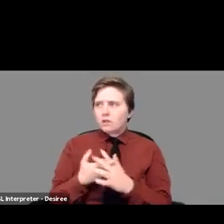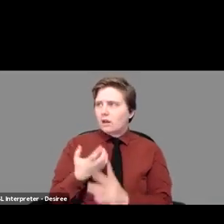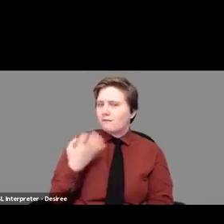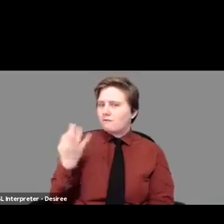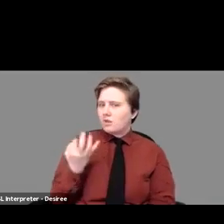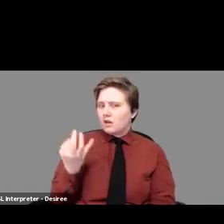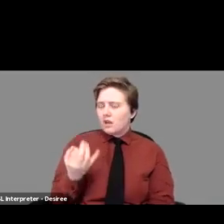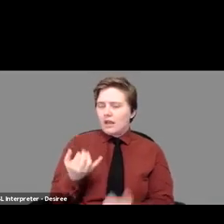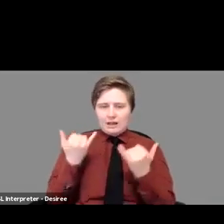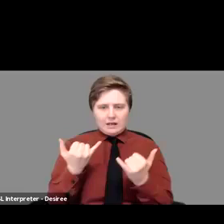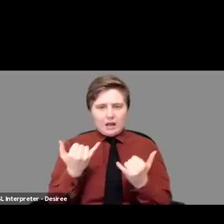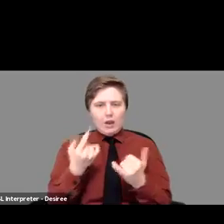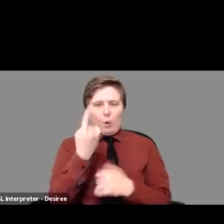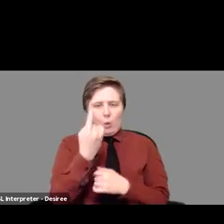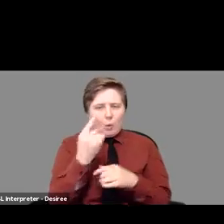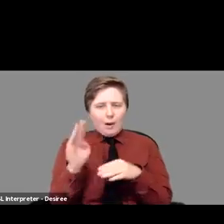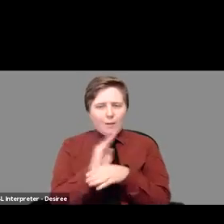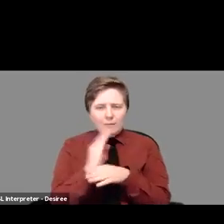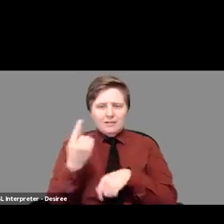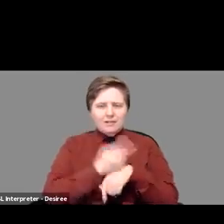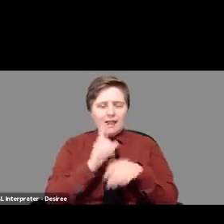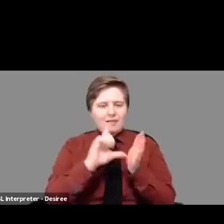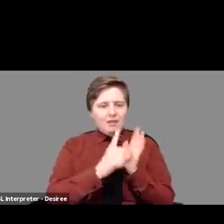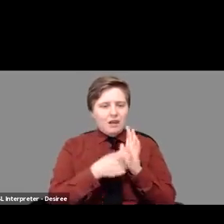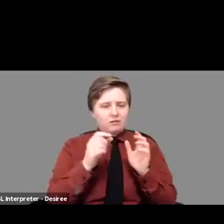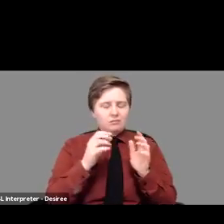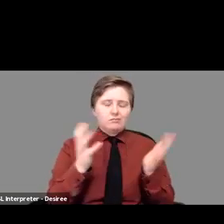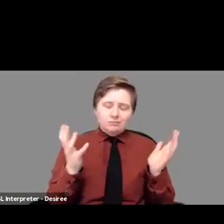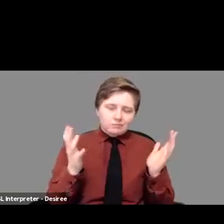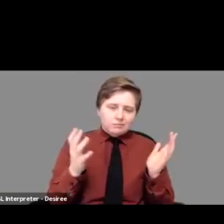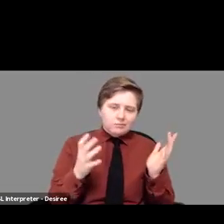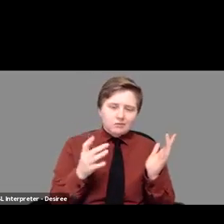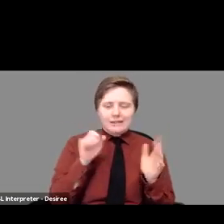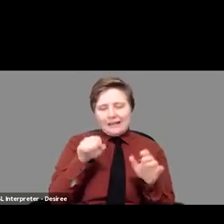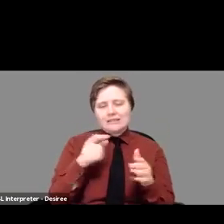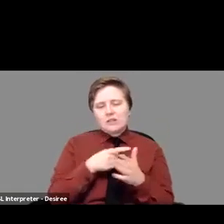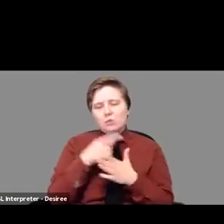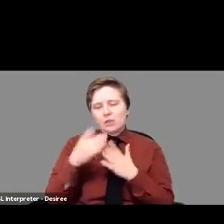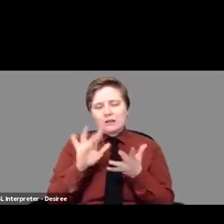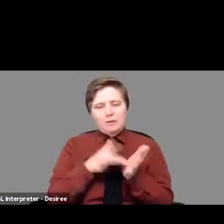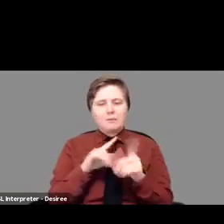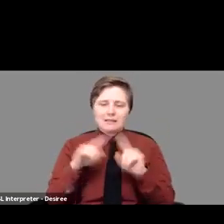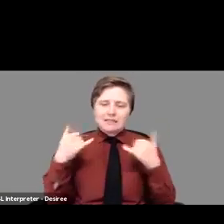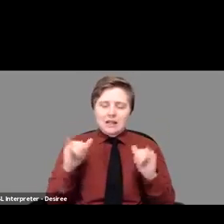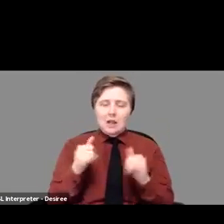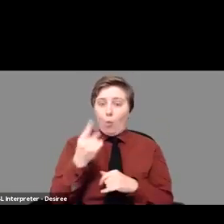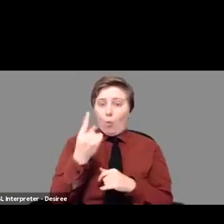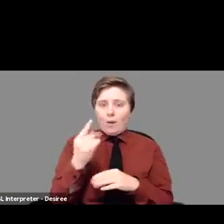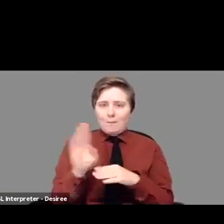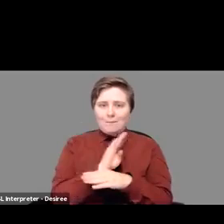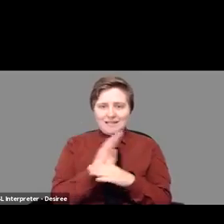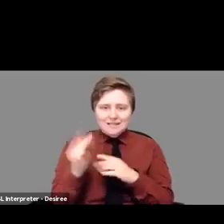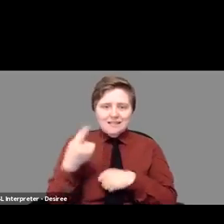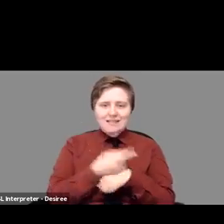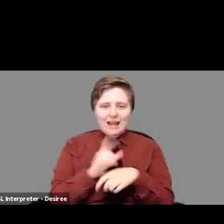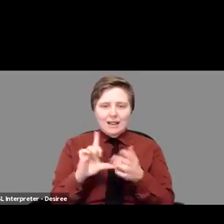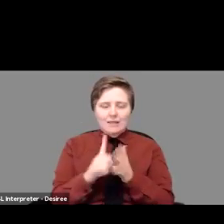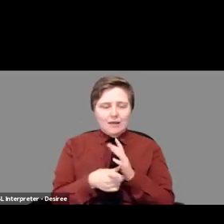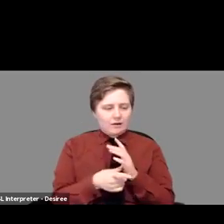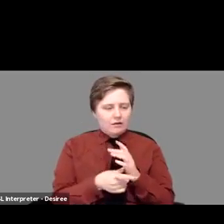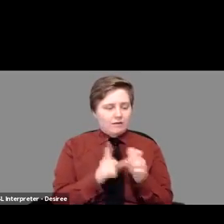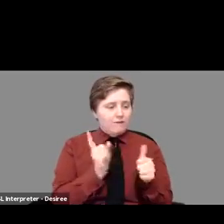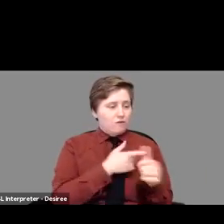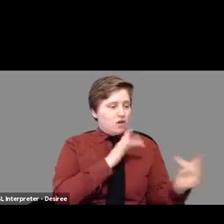here essentially one business day later, admittedly with a weekend in between, but nonetheless, one business day later, you go from